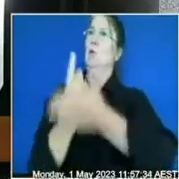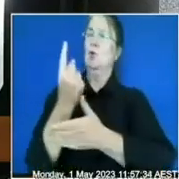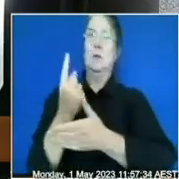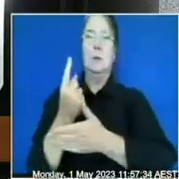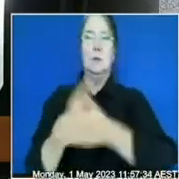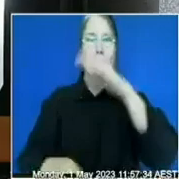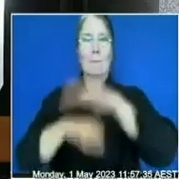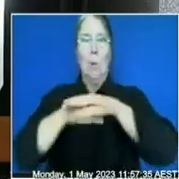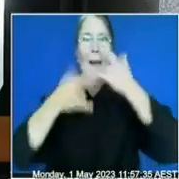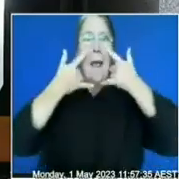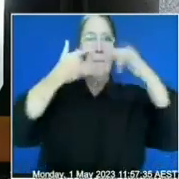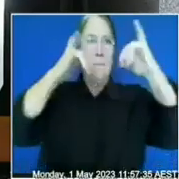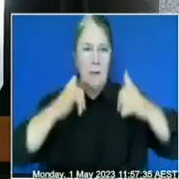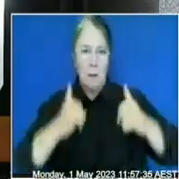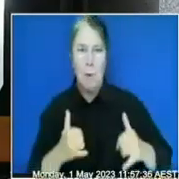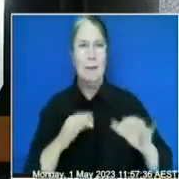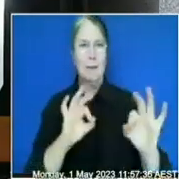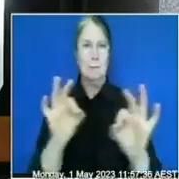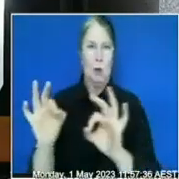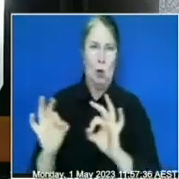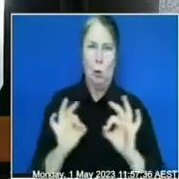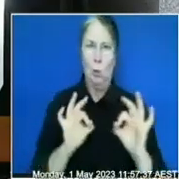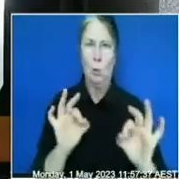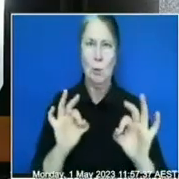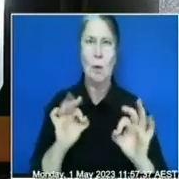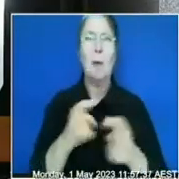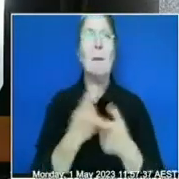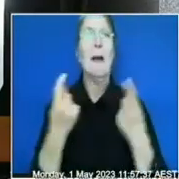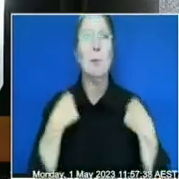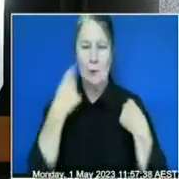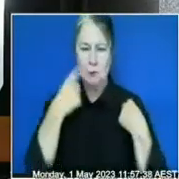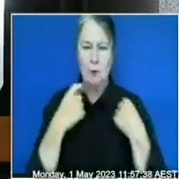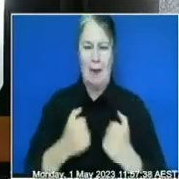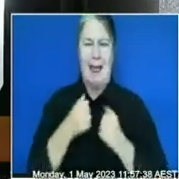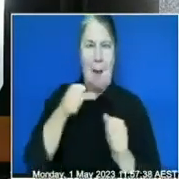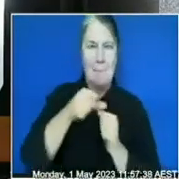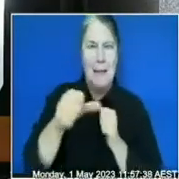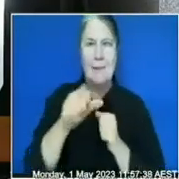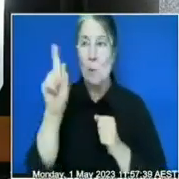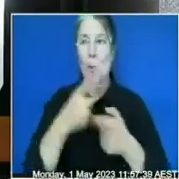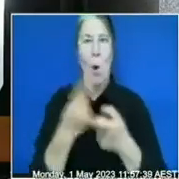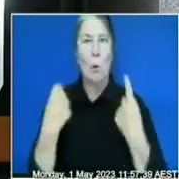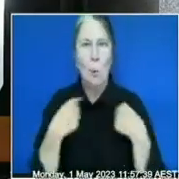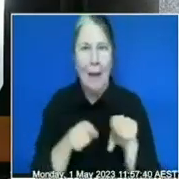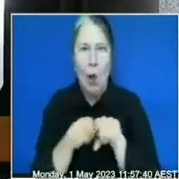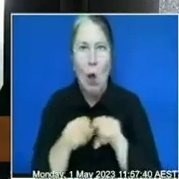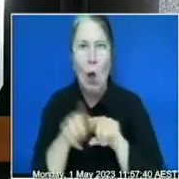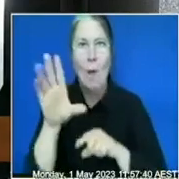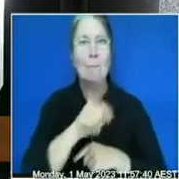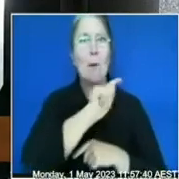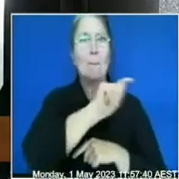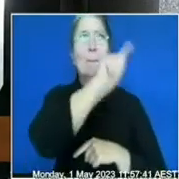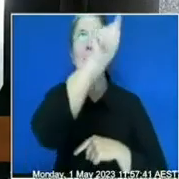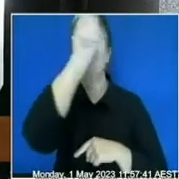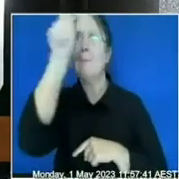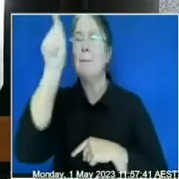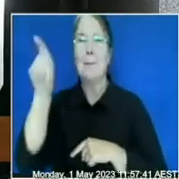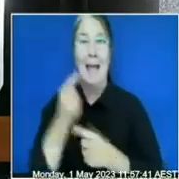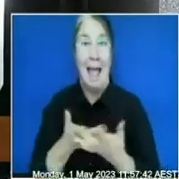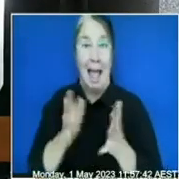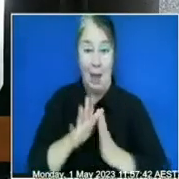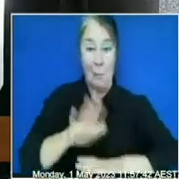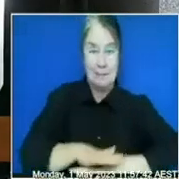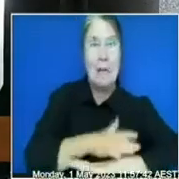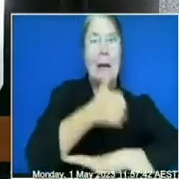been really essential in our understanding of what it will take to commission and stand up these sites. But the reality is